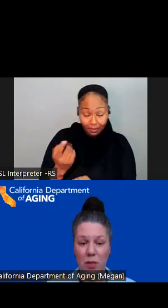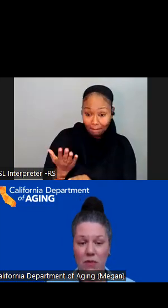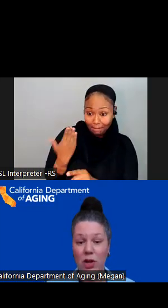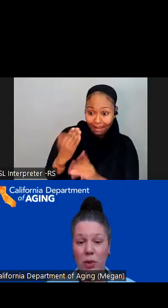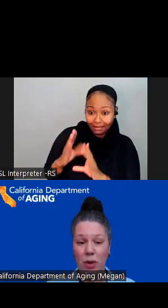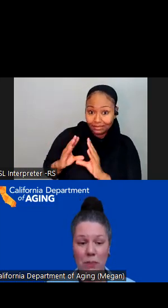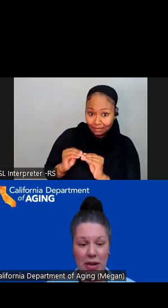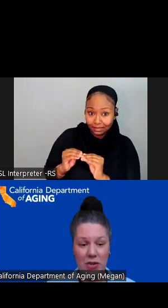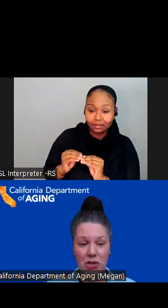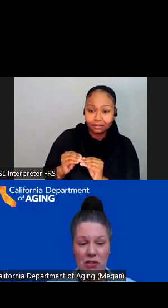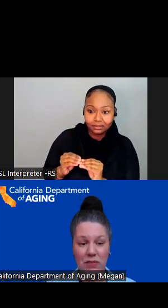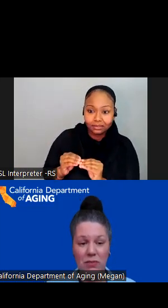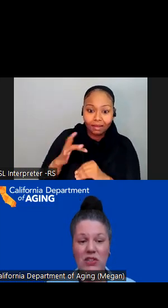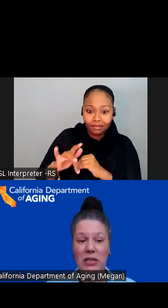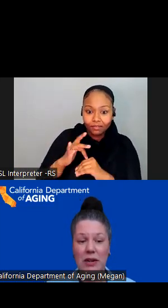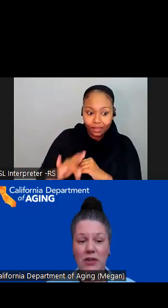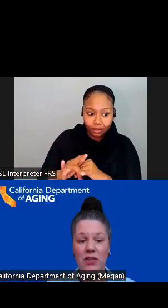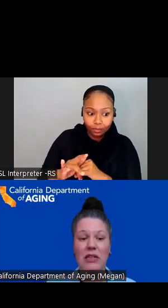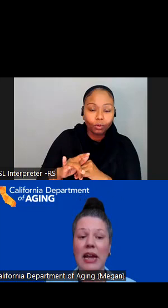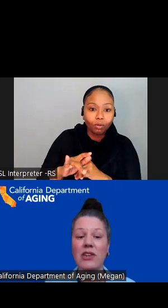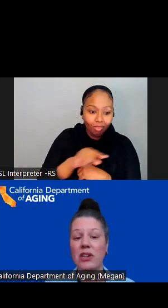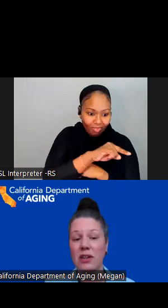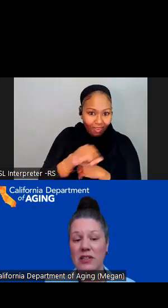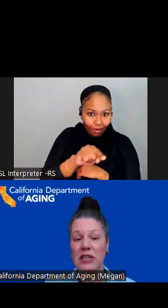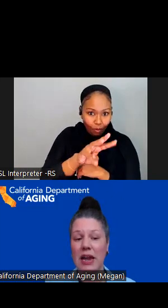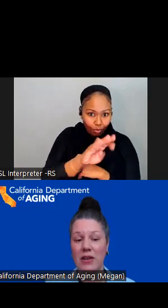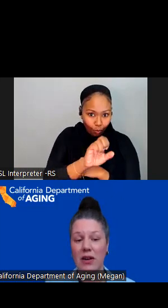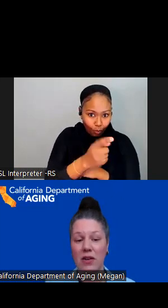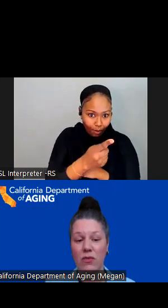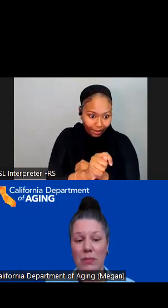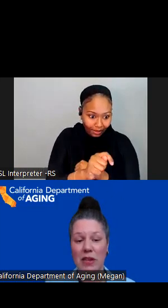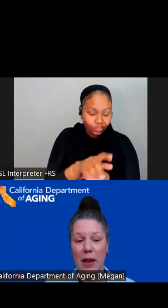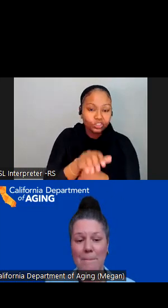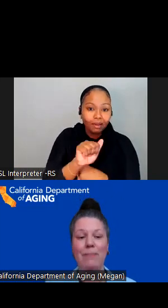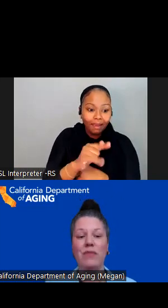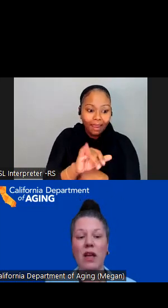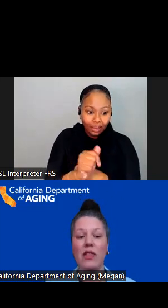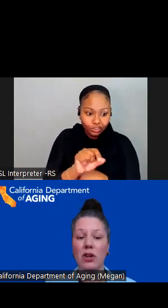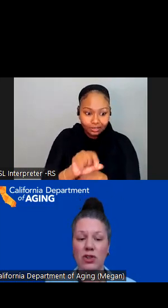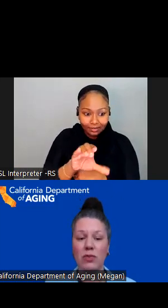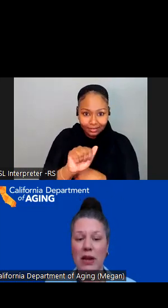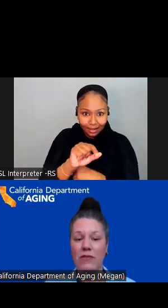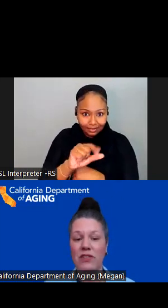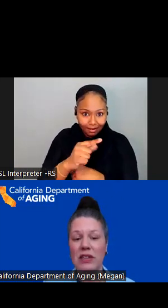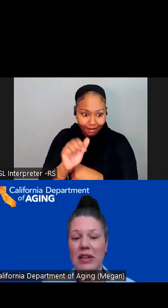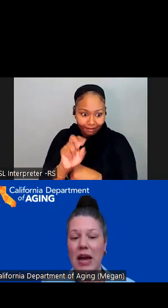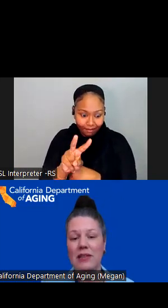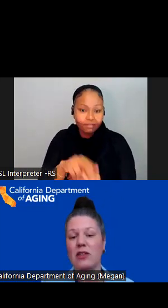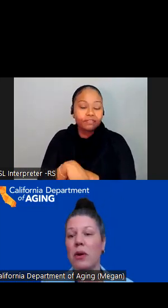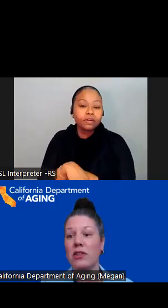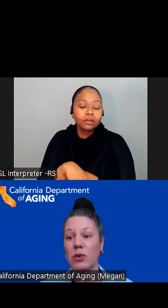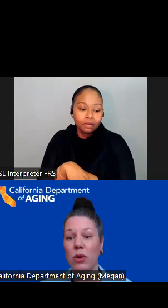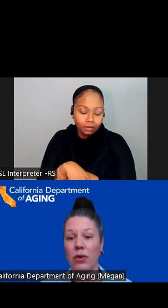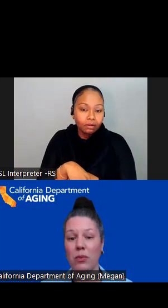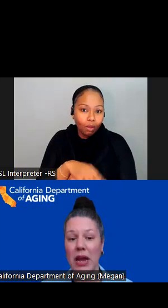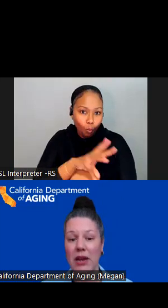be available on the following webpage, which is listed there. So it's at the aging.ca.gov website and the Long-Term Care Facility